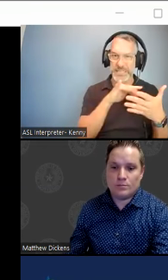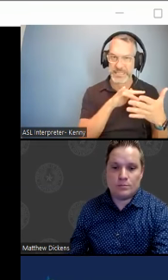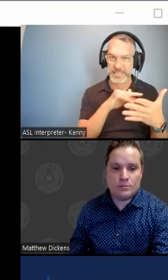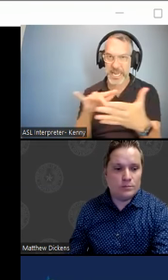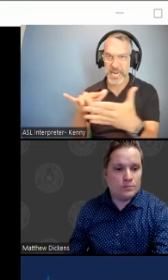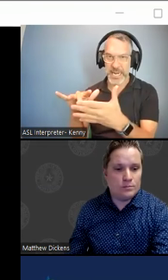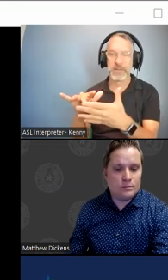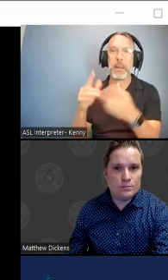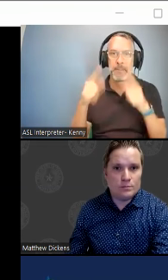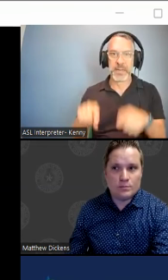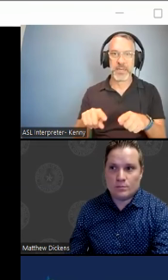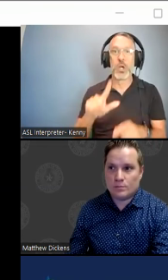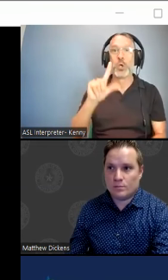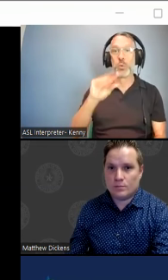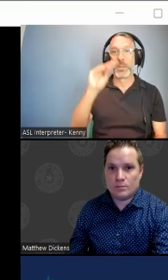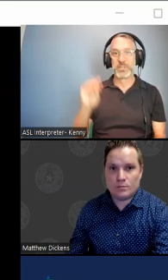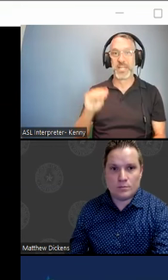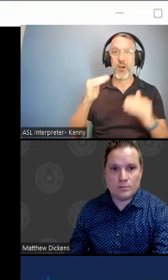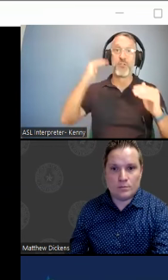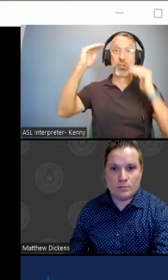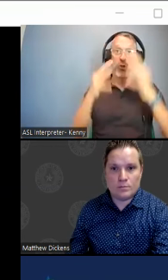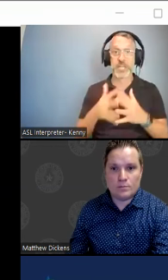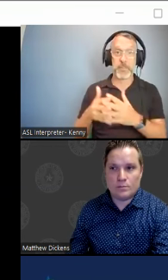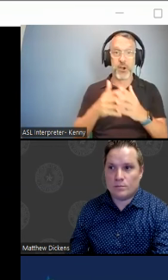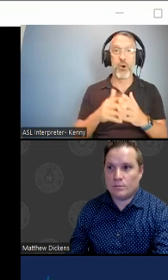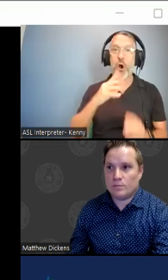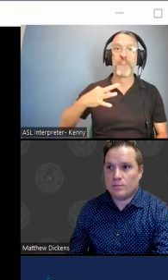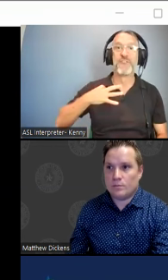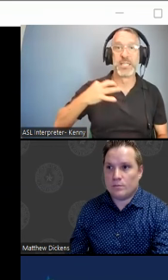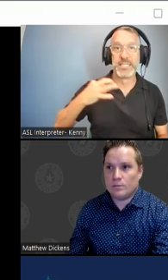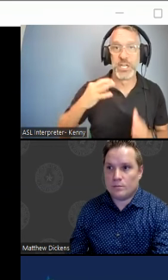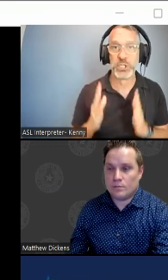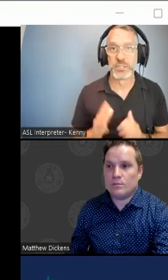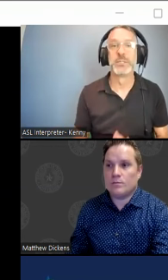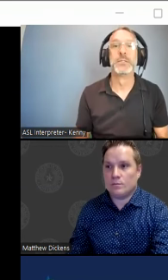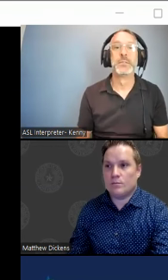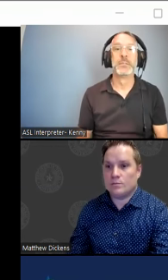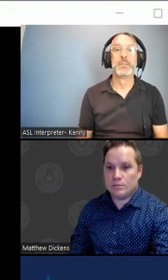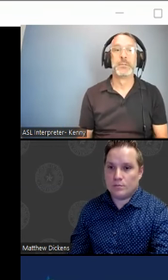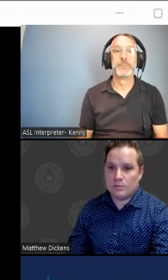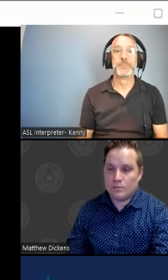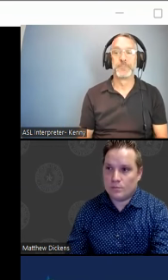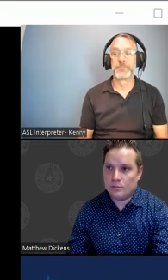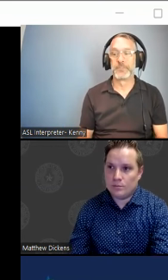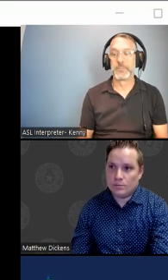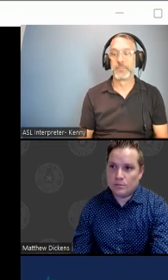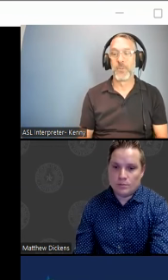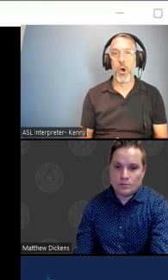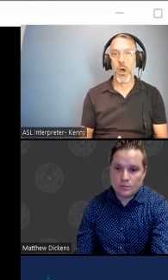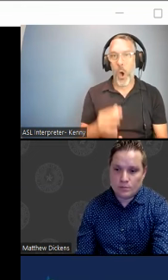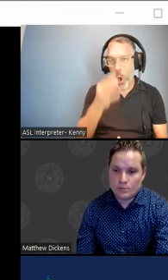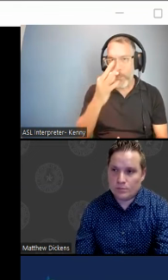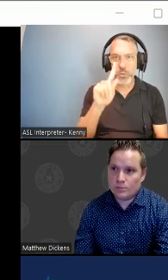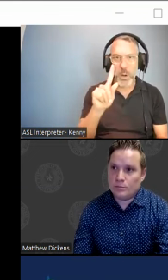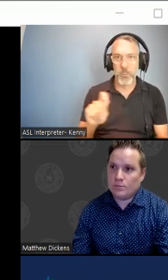said that 23% of the adults in America are volunteers. And that leads to almost a